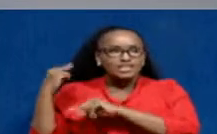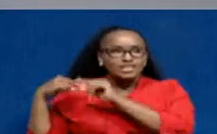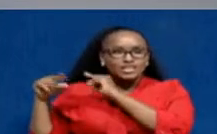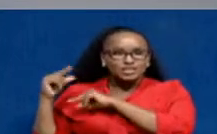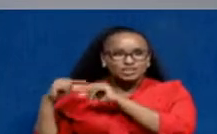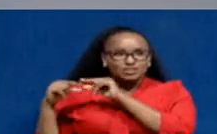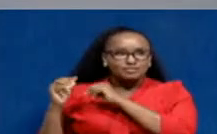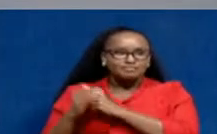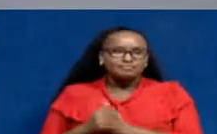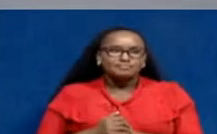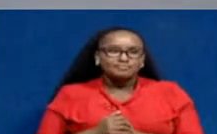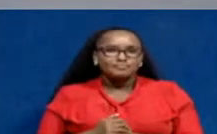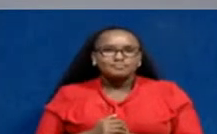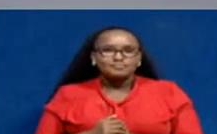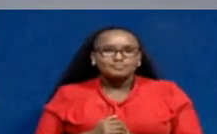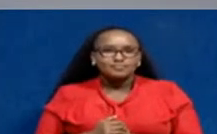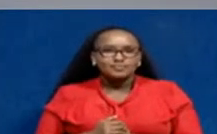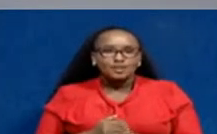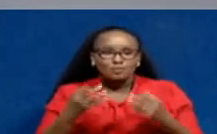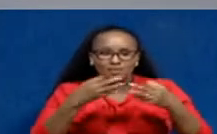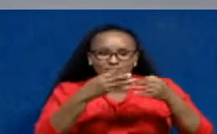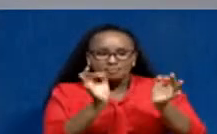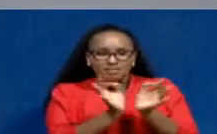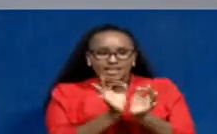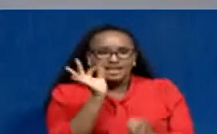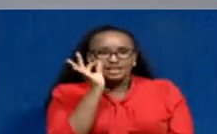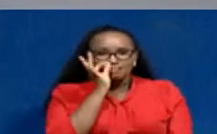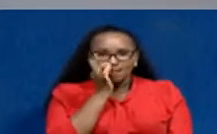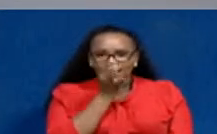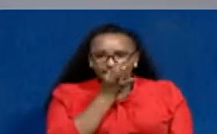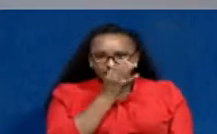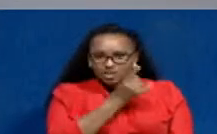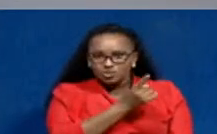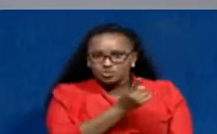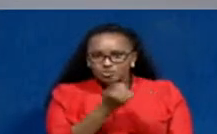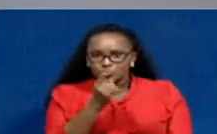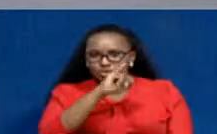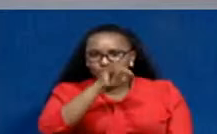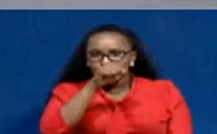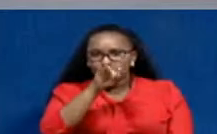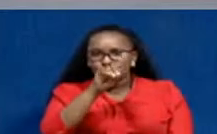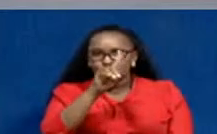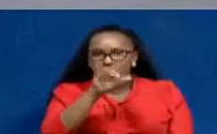generation. To his family, to you, Judy,